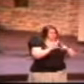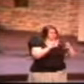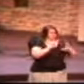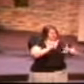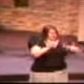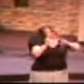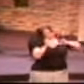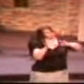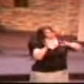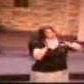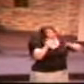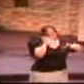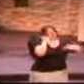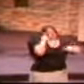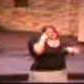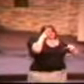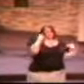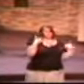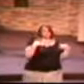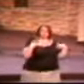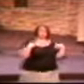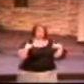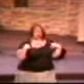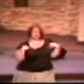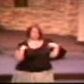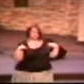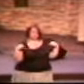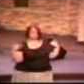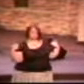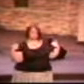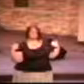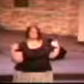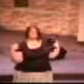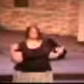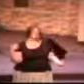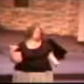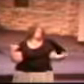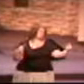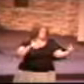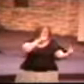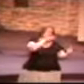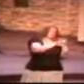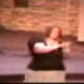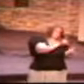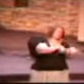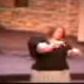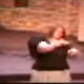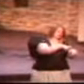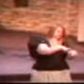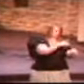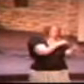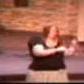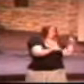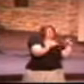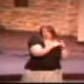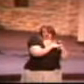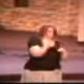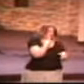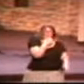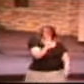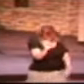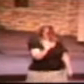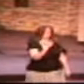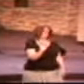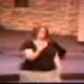and if you think you can have two allegiances at the same time Jesus would beg to differ